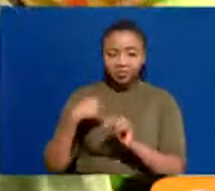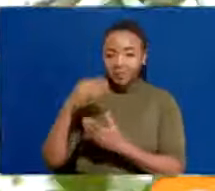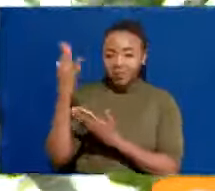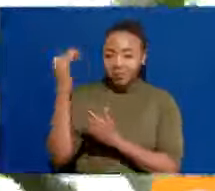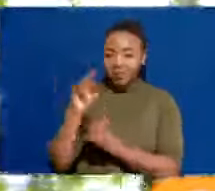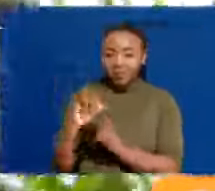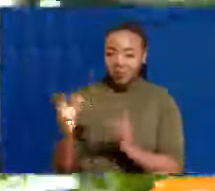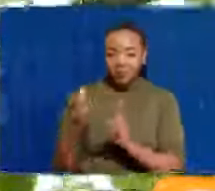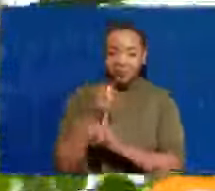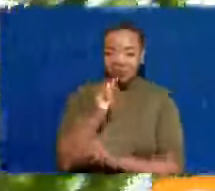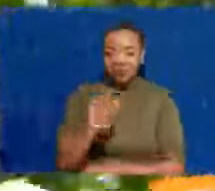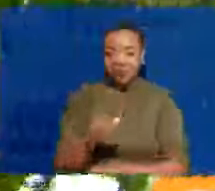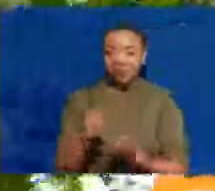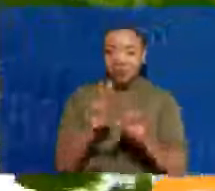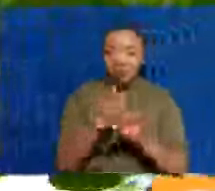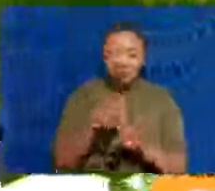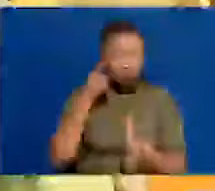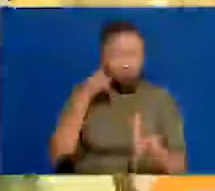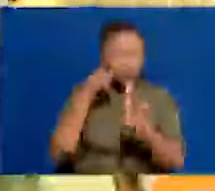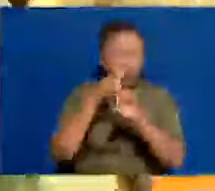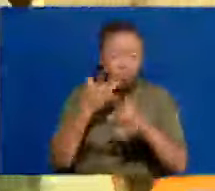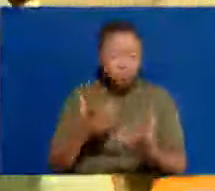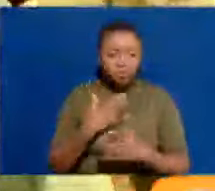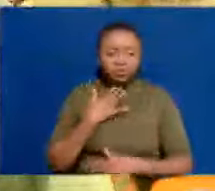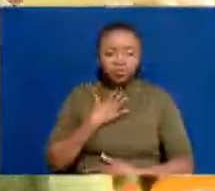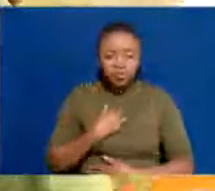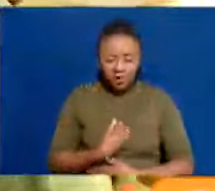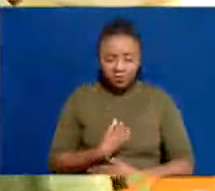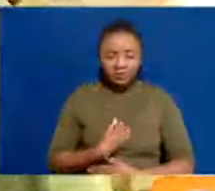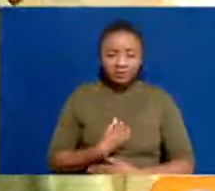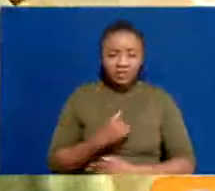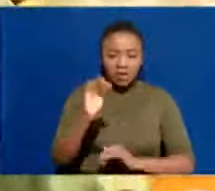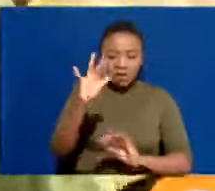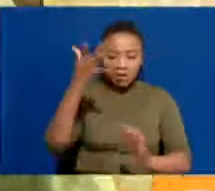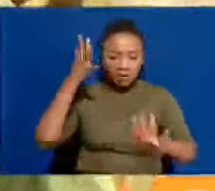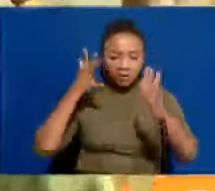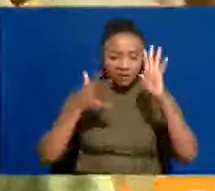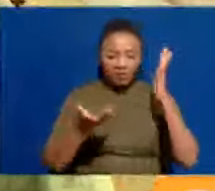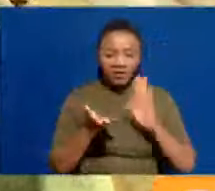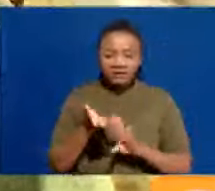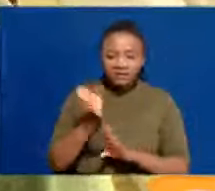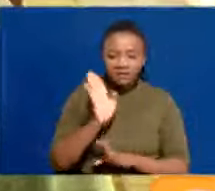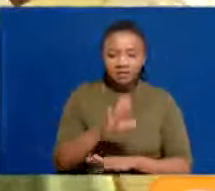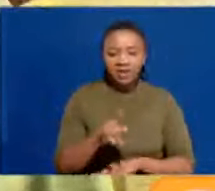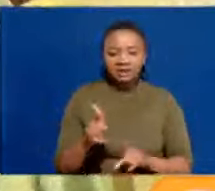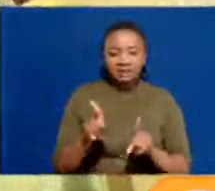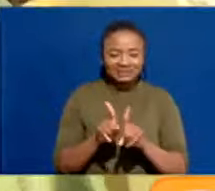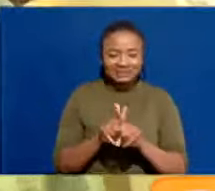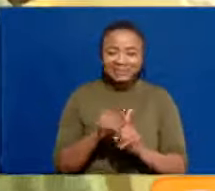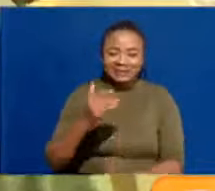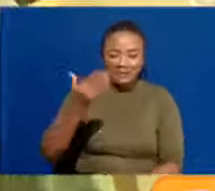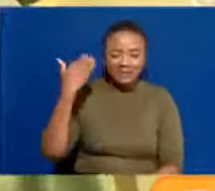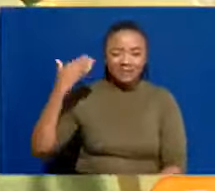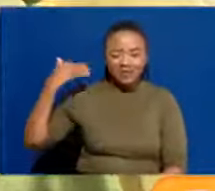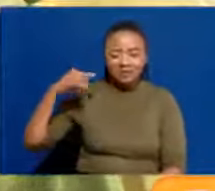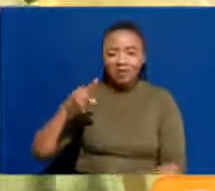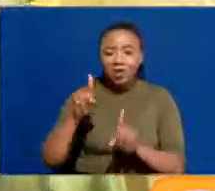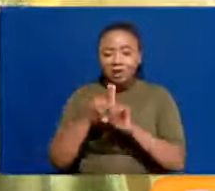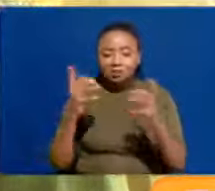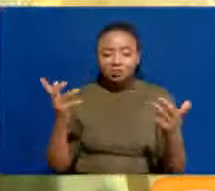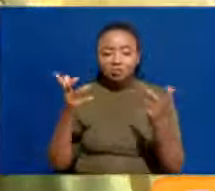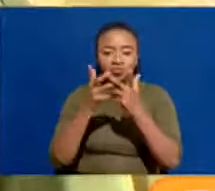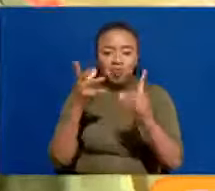tutaifanya ili turudishe misitu yetu kwenye katika kile kiwango ambacho rais